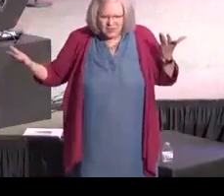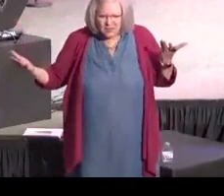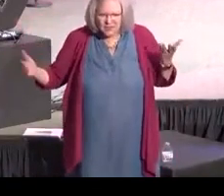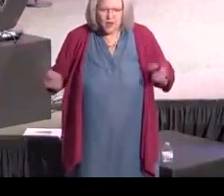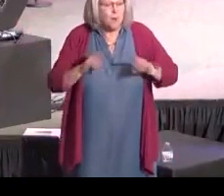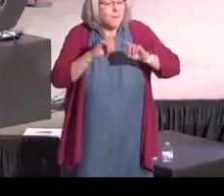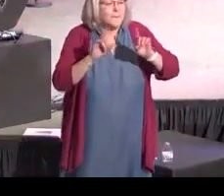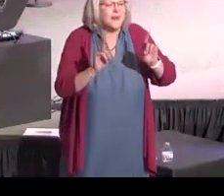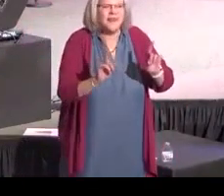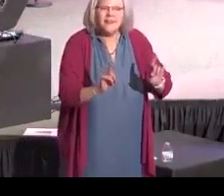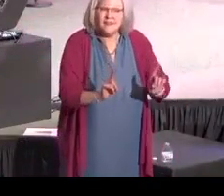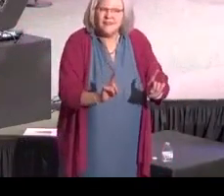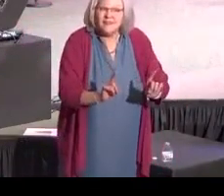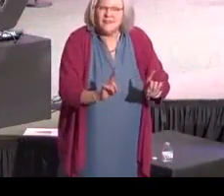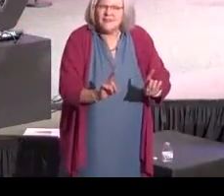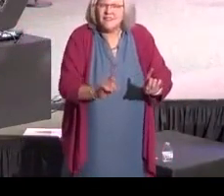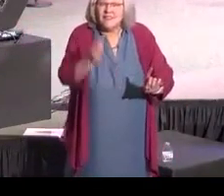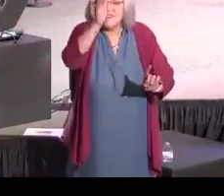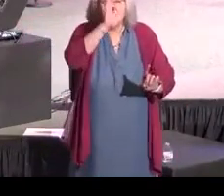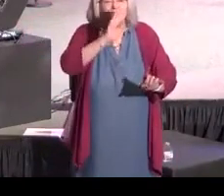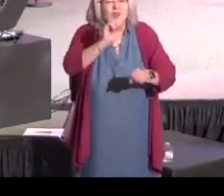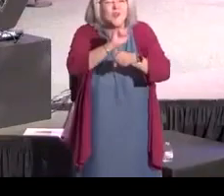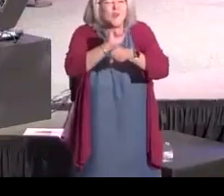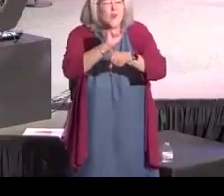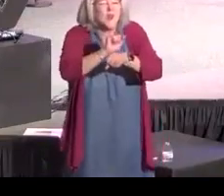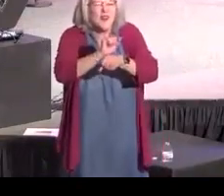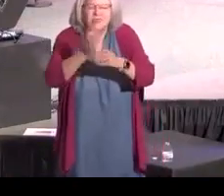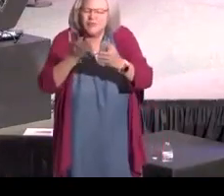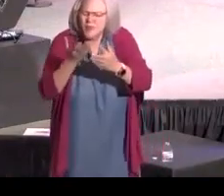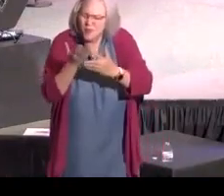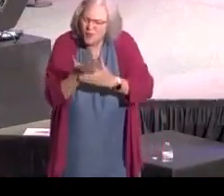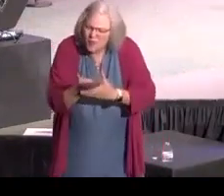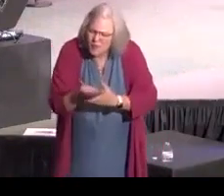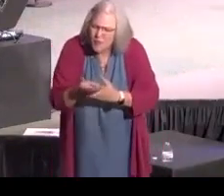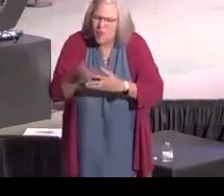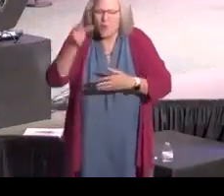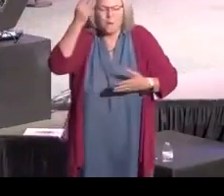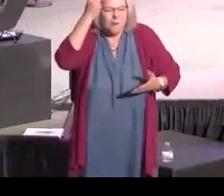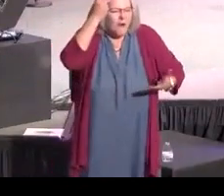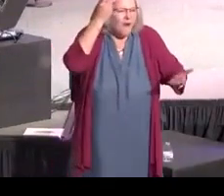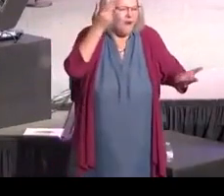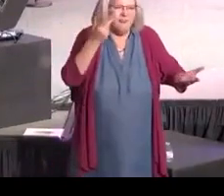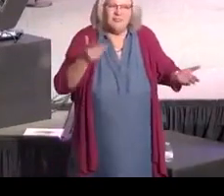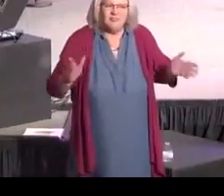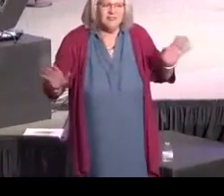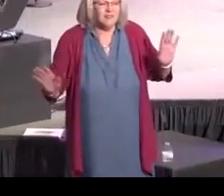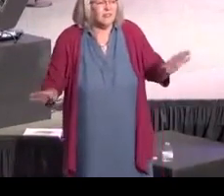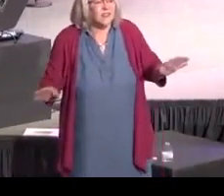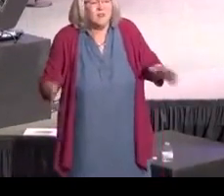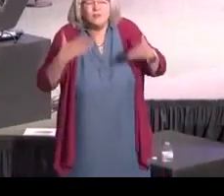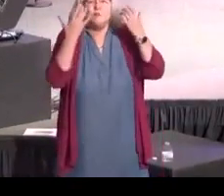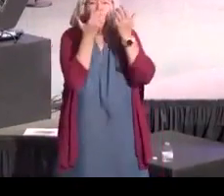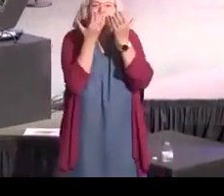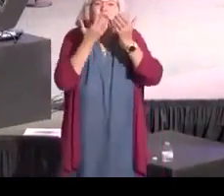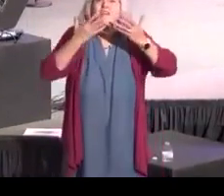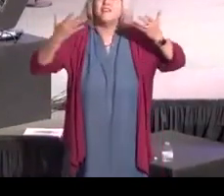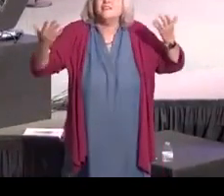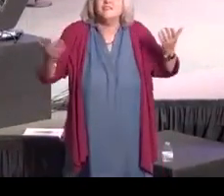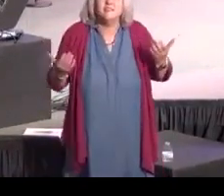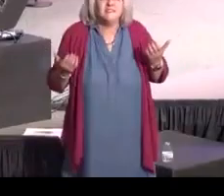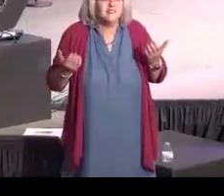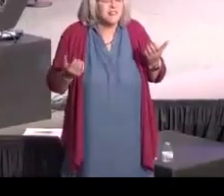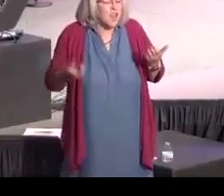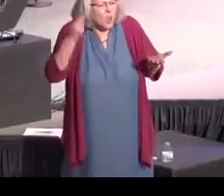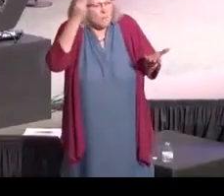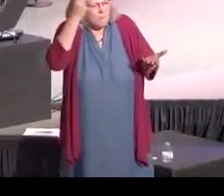And yet, God works in and through him in a way that he hasn't worked in and through anyone else. You know, the one thing about